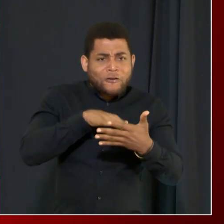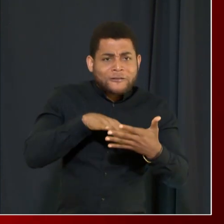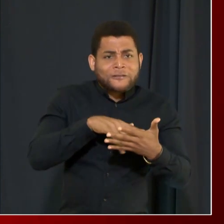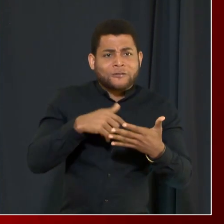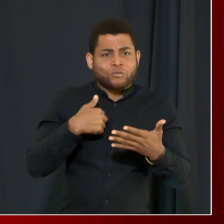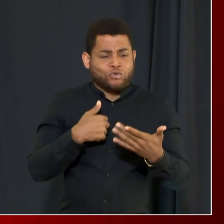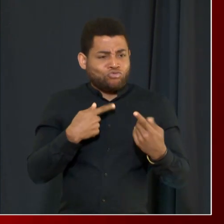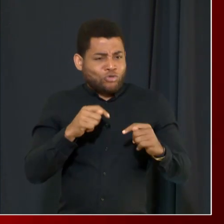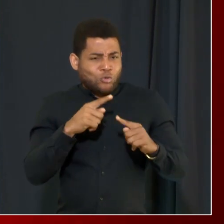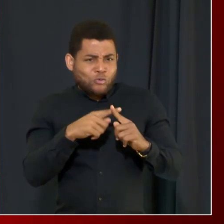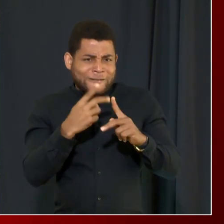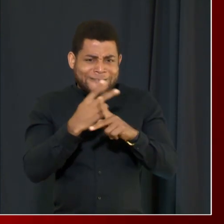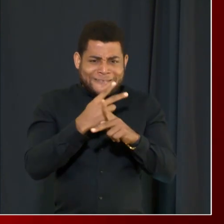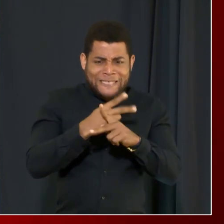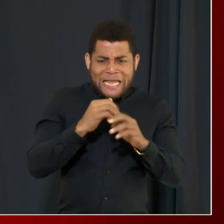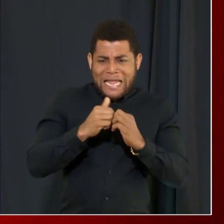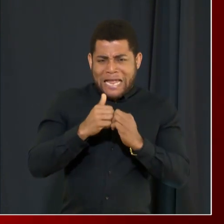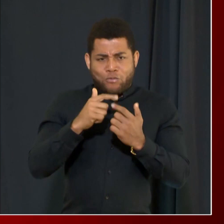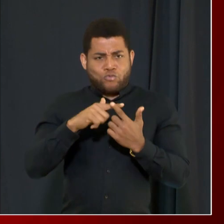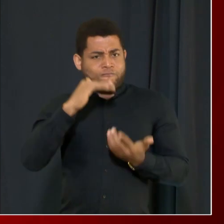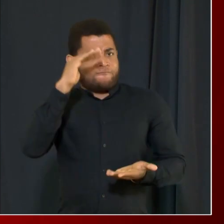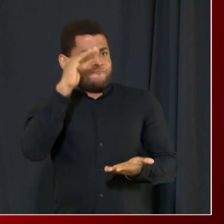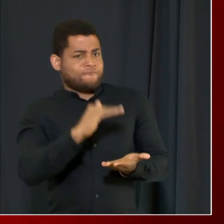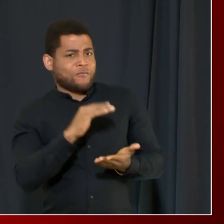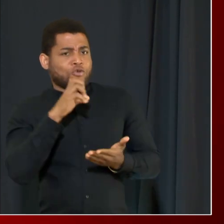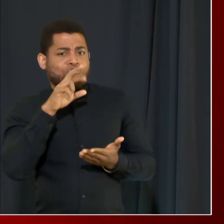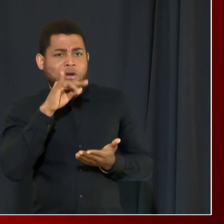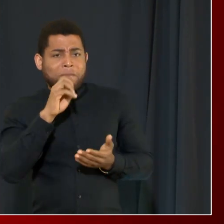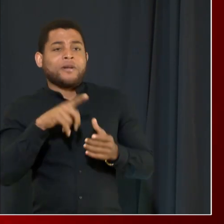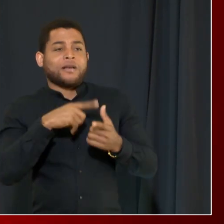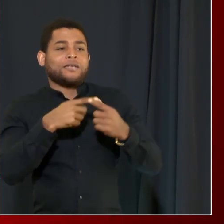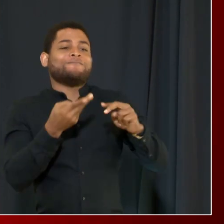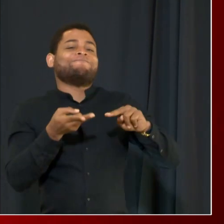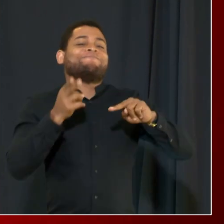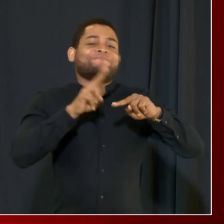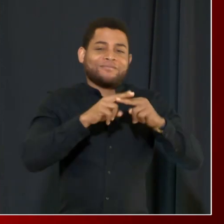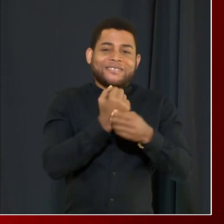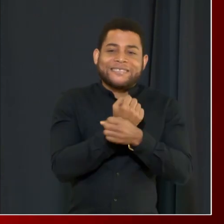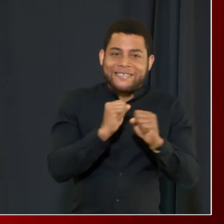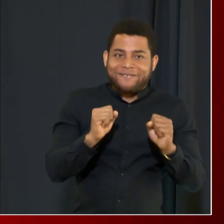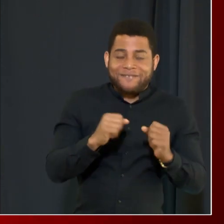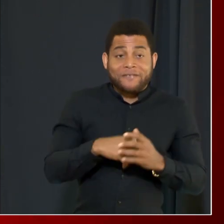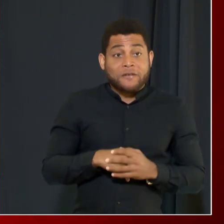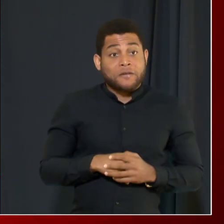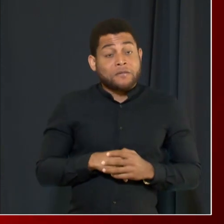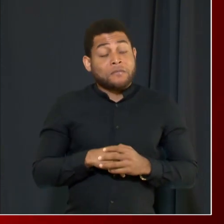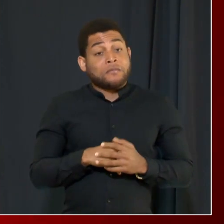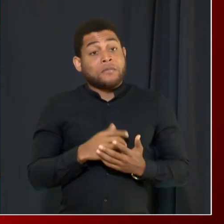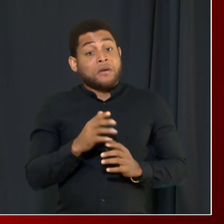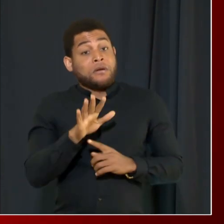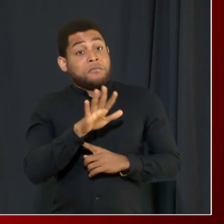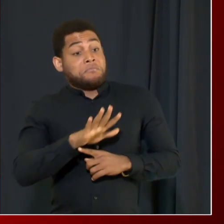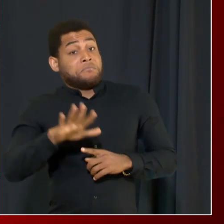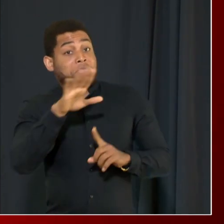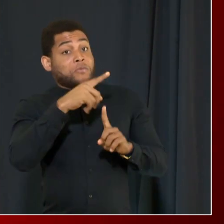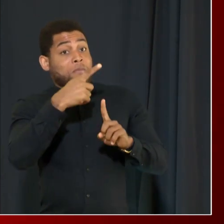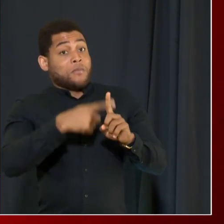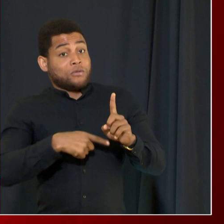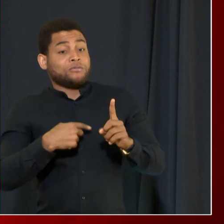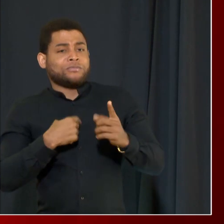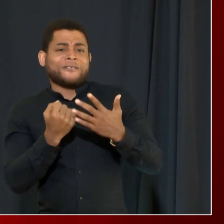and increase safety. It's been about a month since I signed the Prioritizing Public